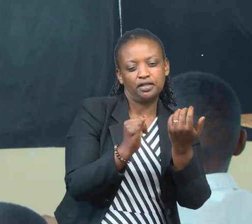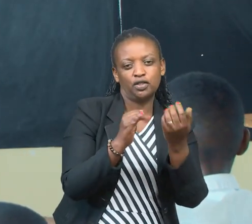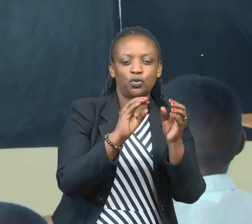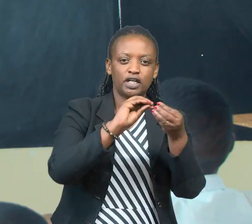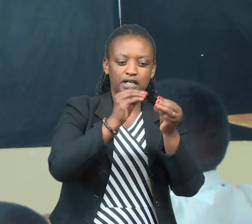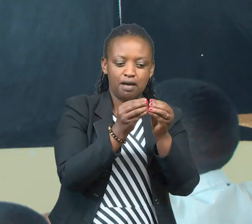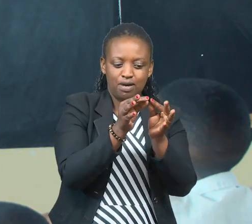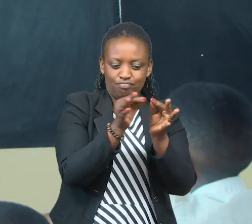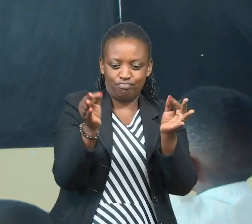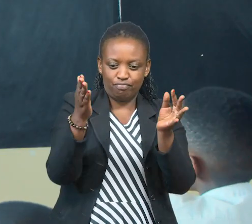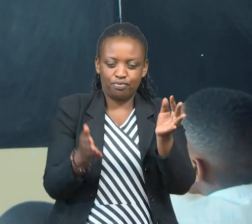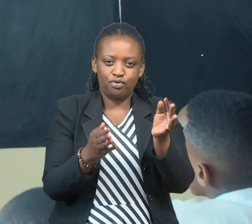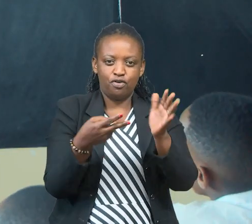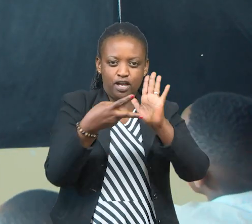Okay?